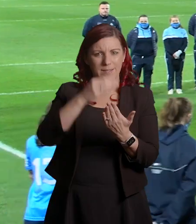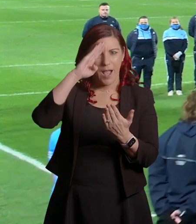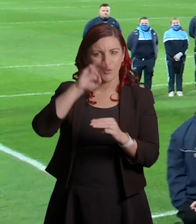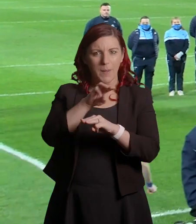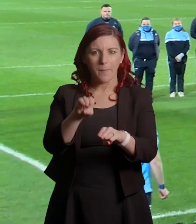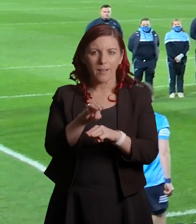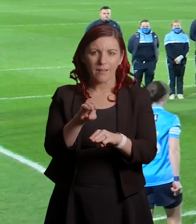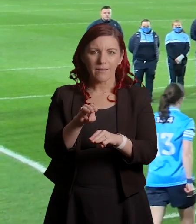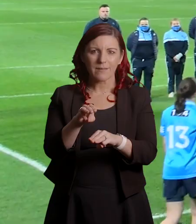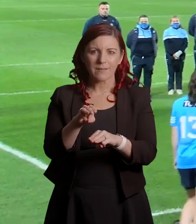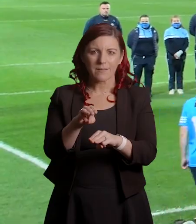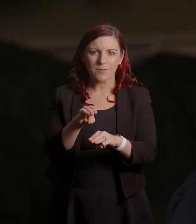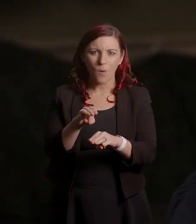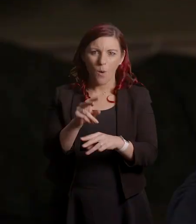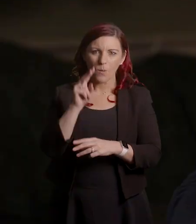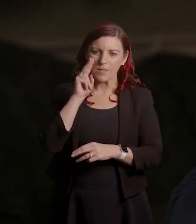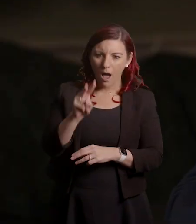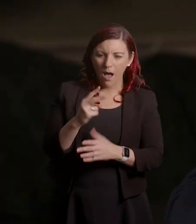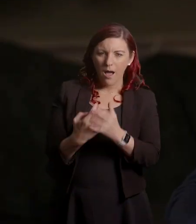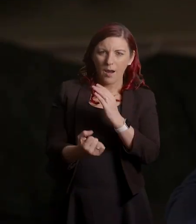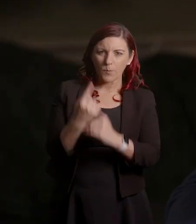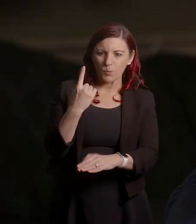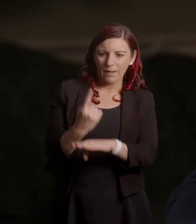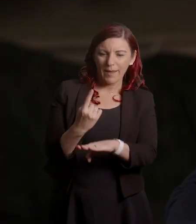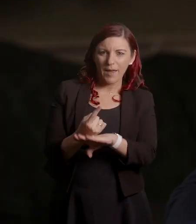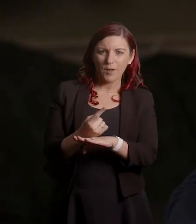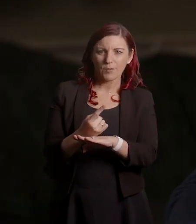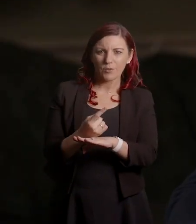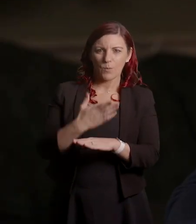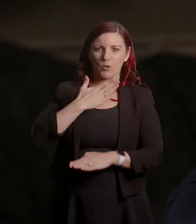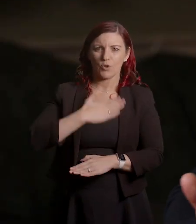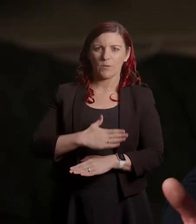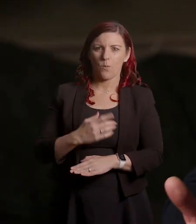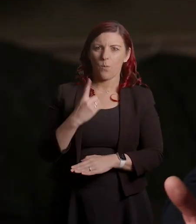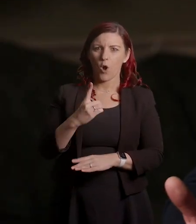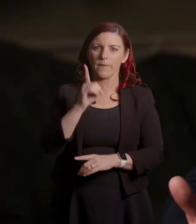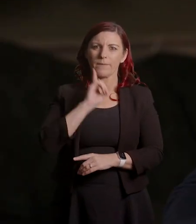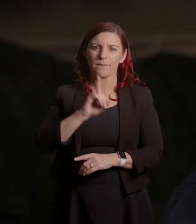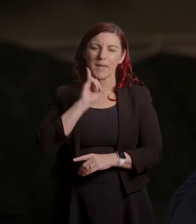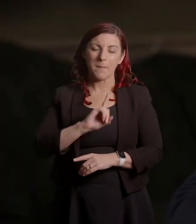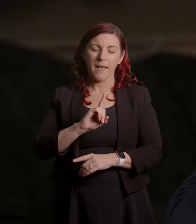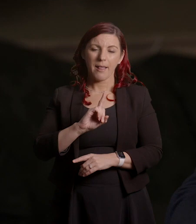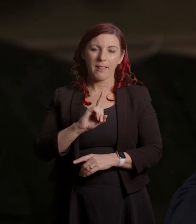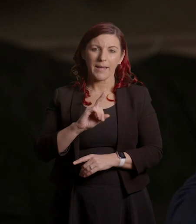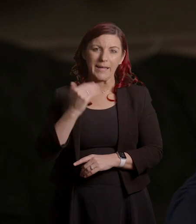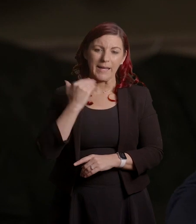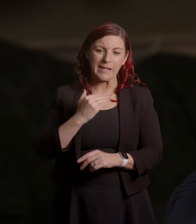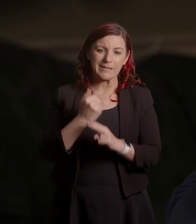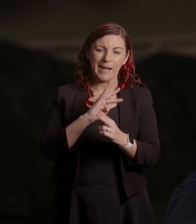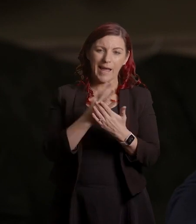that you know, we saw an opportunity. There was only one female killed